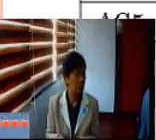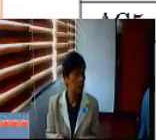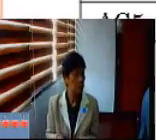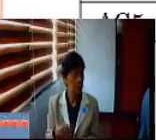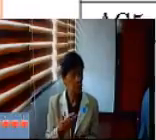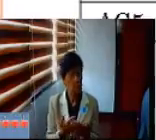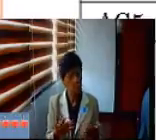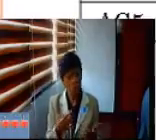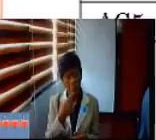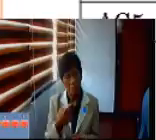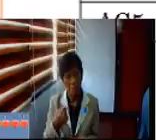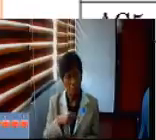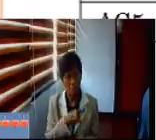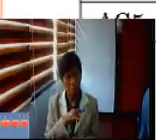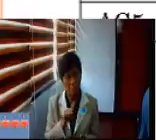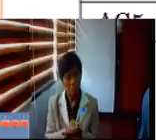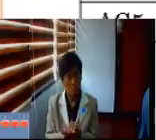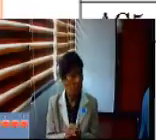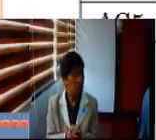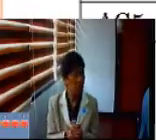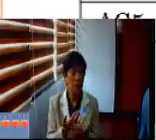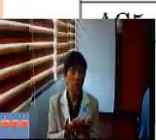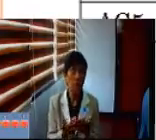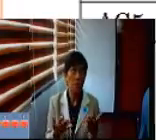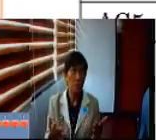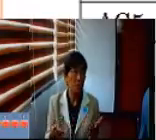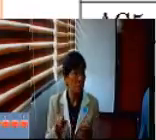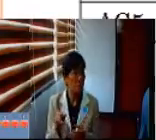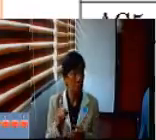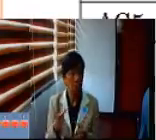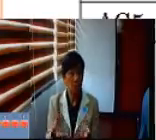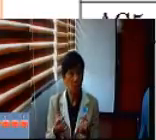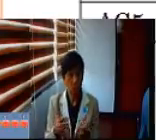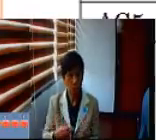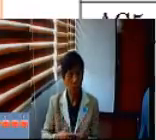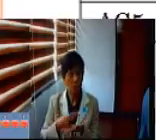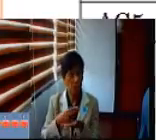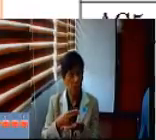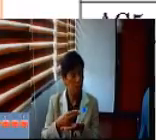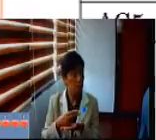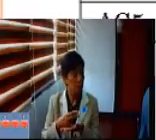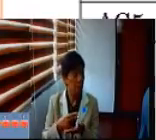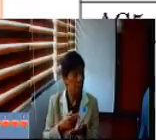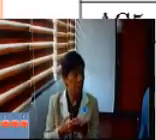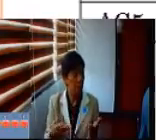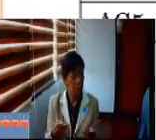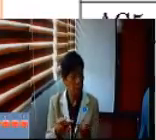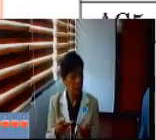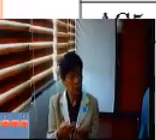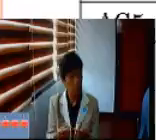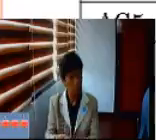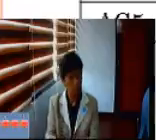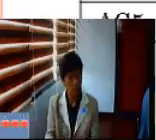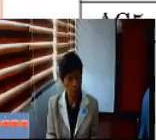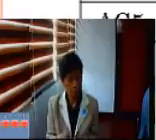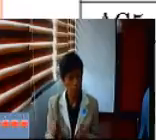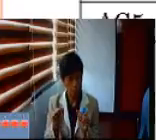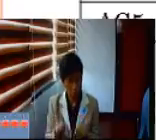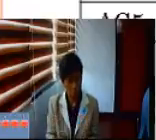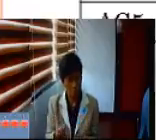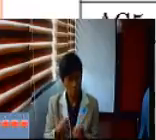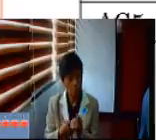is telling us that ito yung mga bagay if we want to help them. These are the areas that we can support so that we